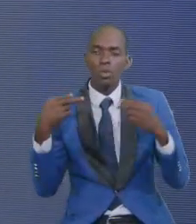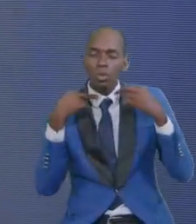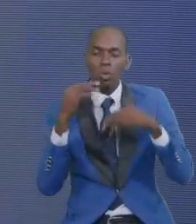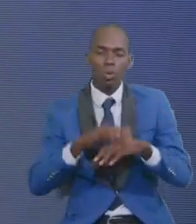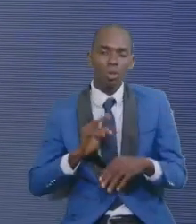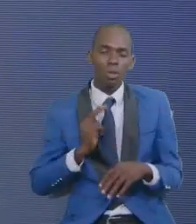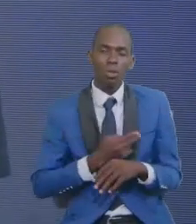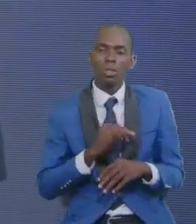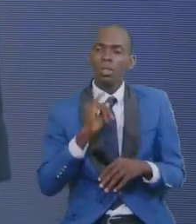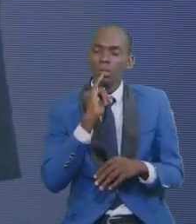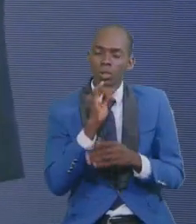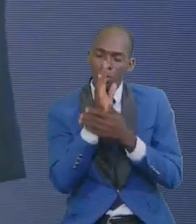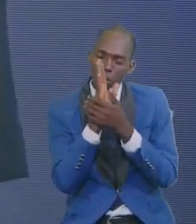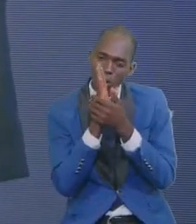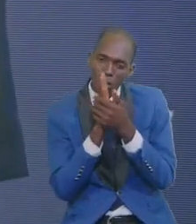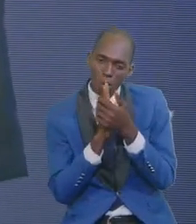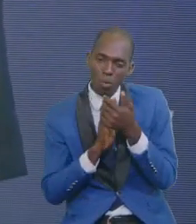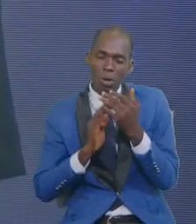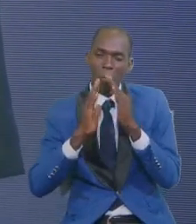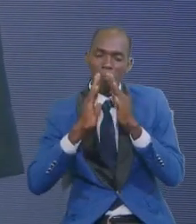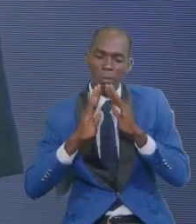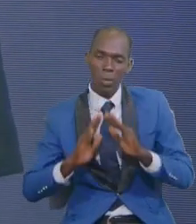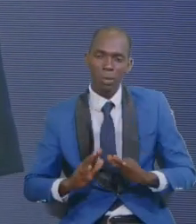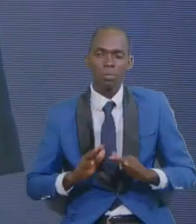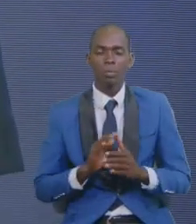lowly and meek.